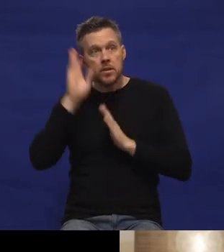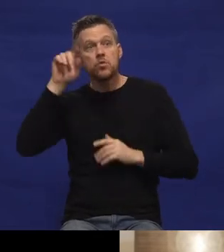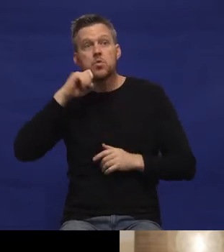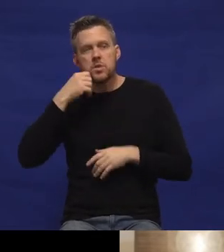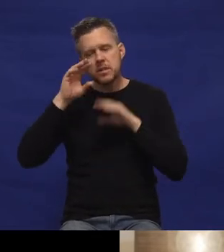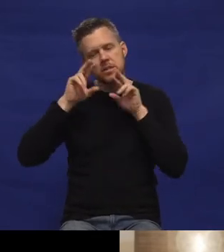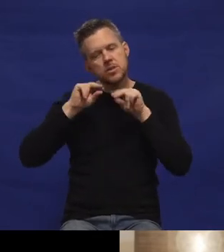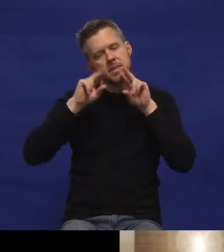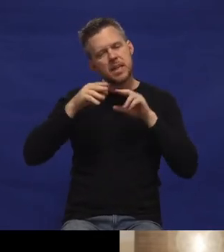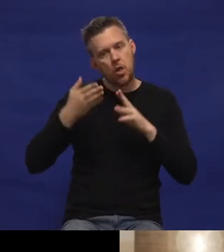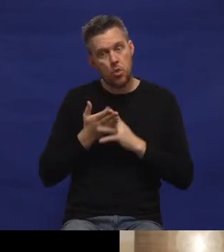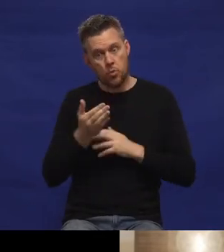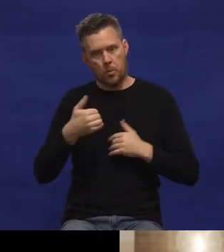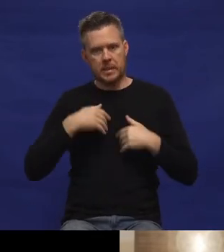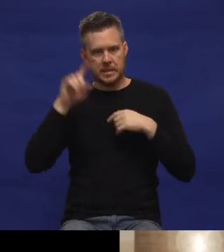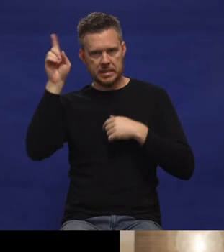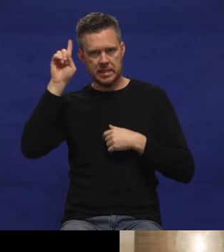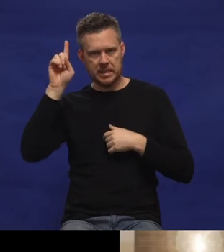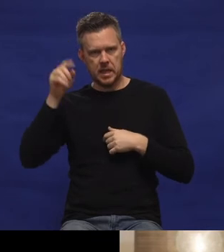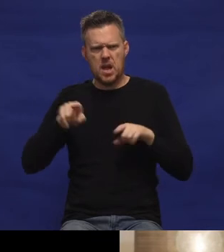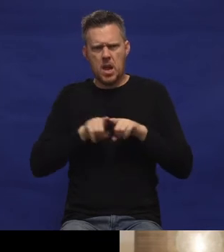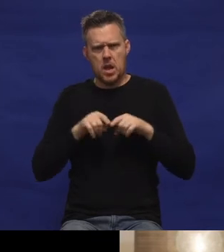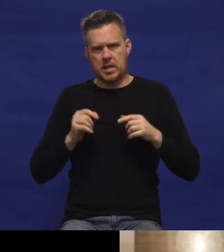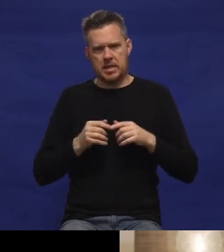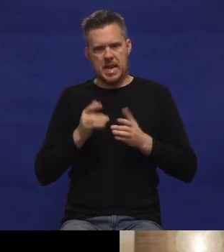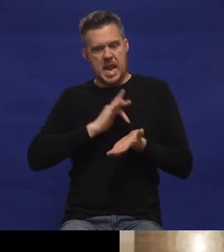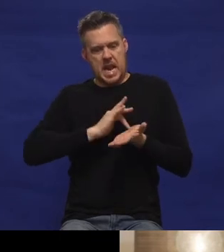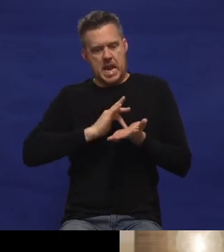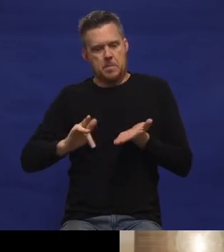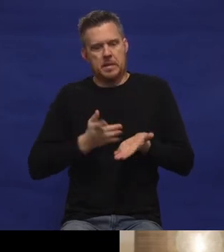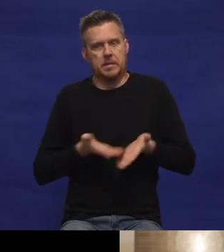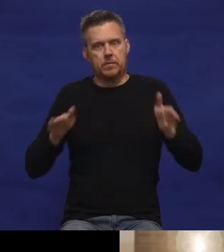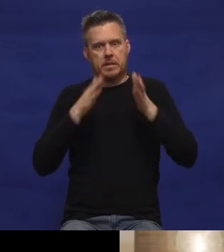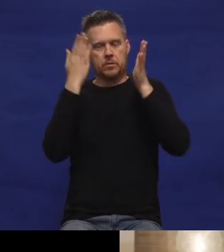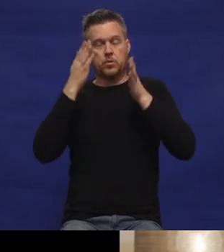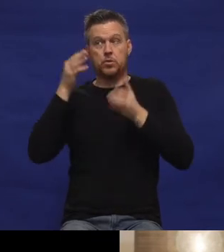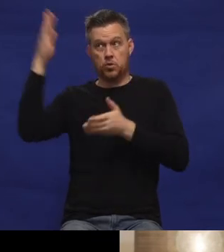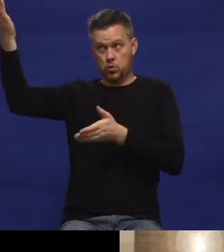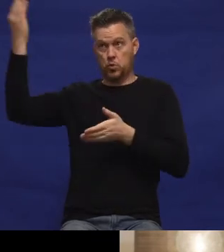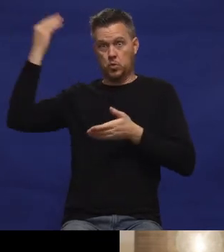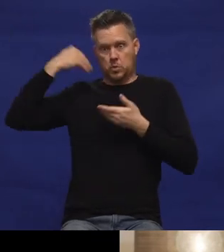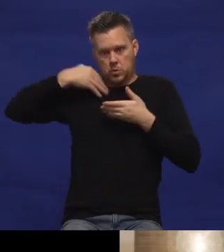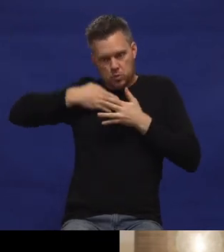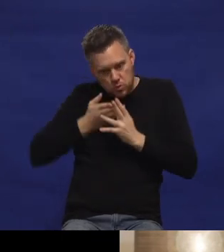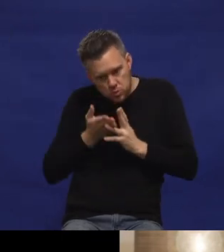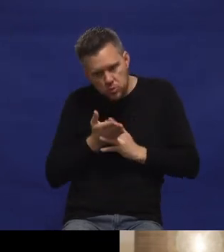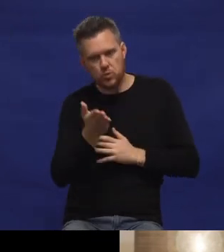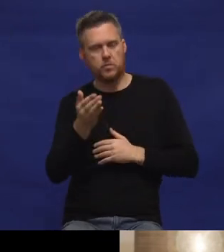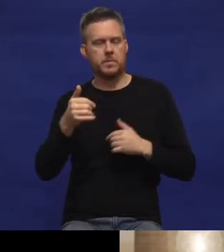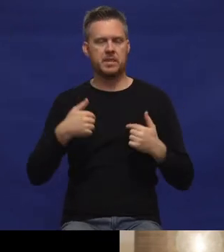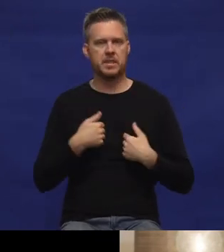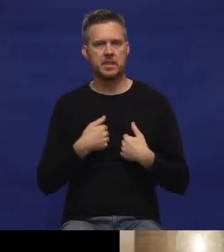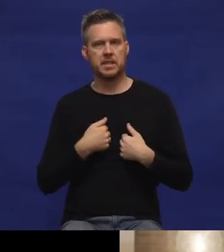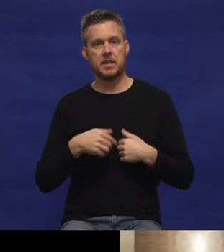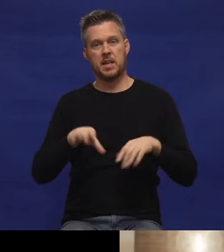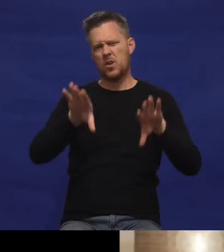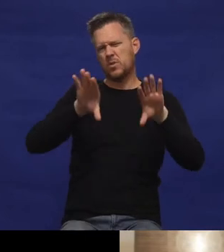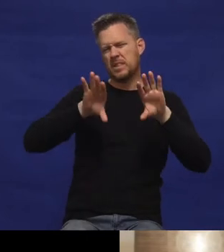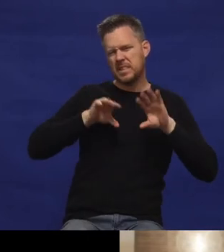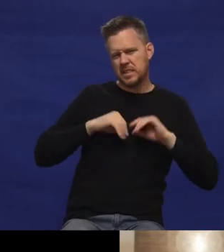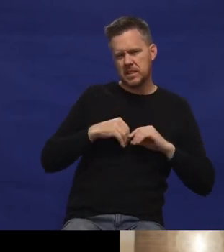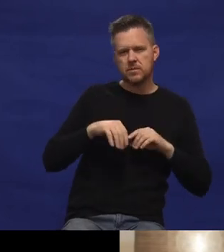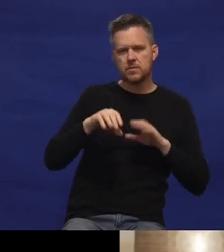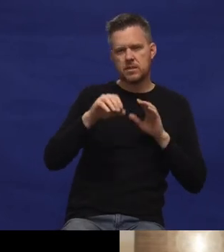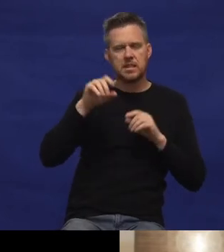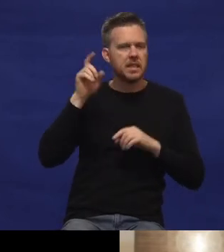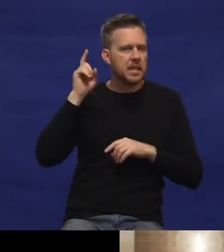today. I pray, God, that you would use me as an empty vessel, pour through me, speak through me. But on the receiving end, may you open up ears and hearts